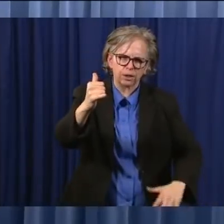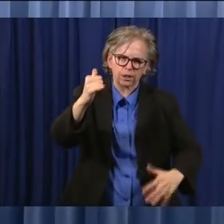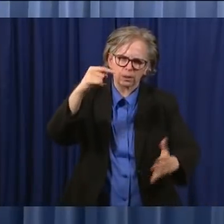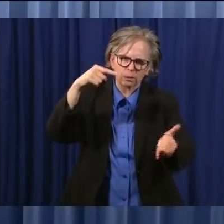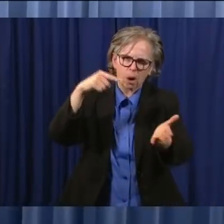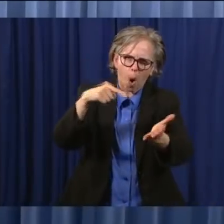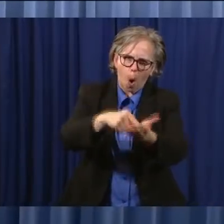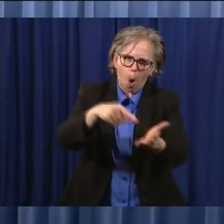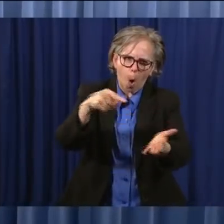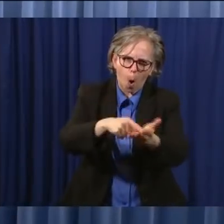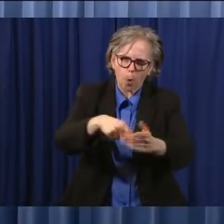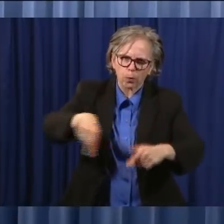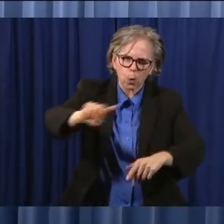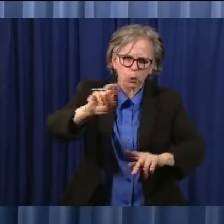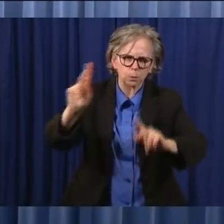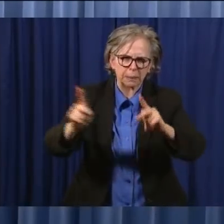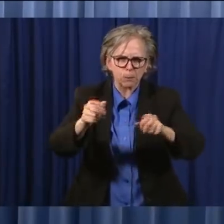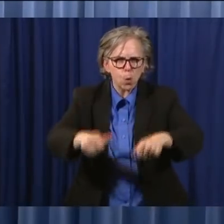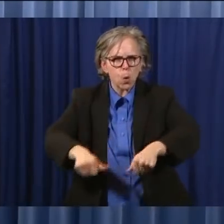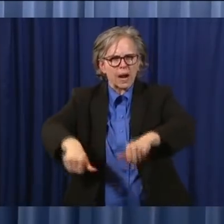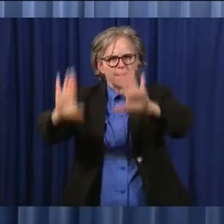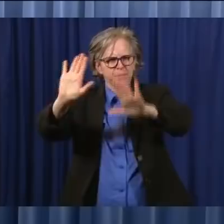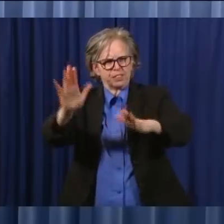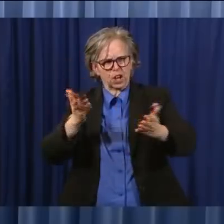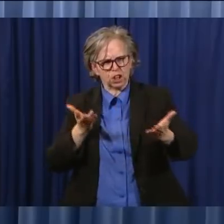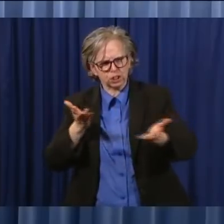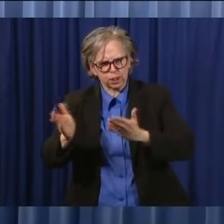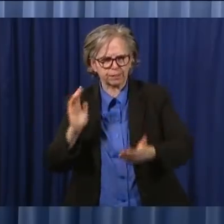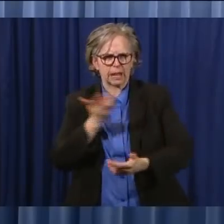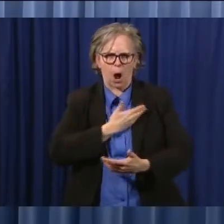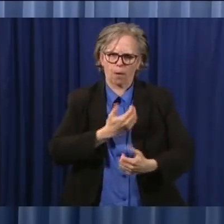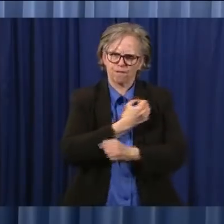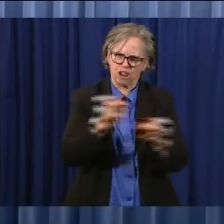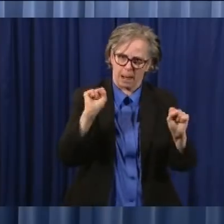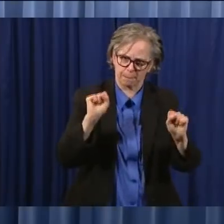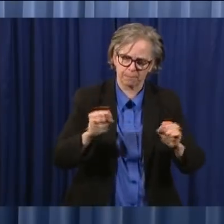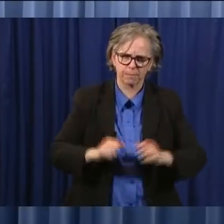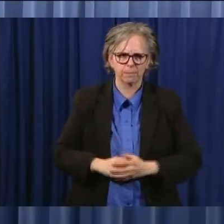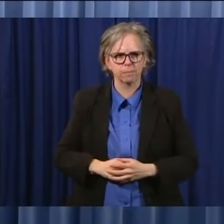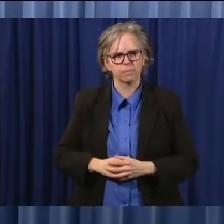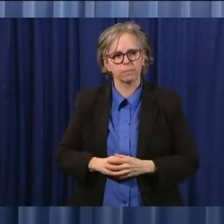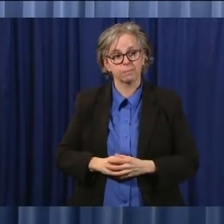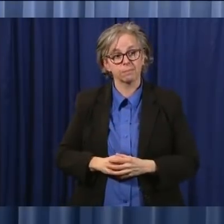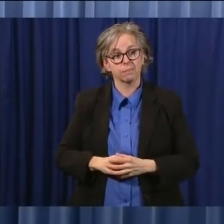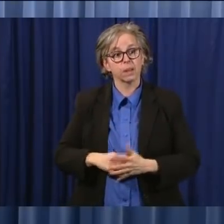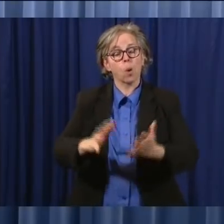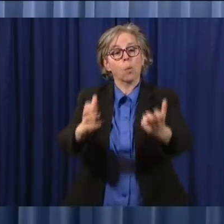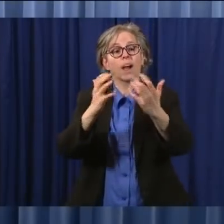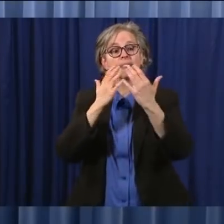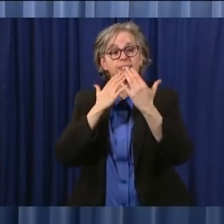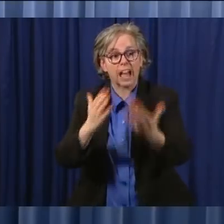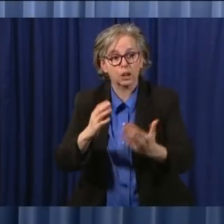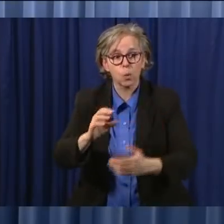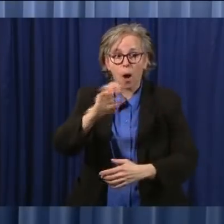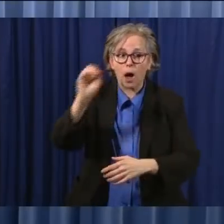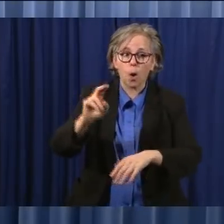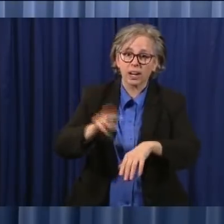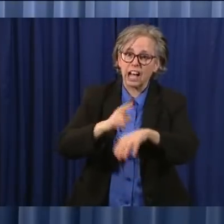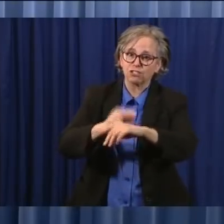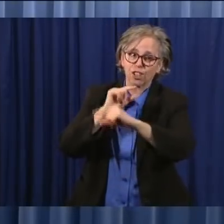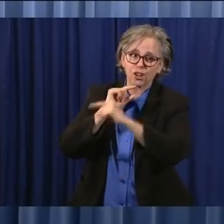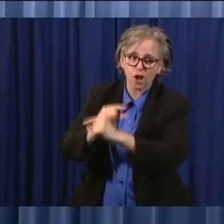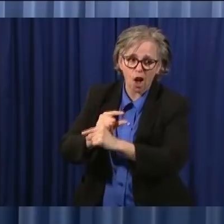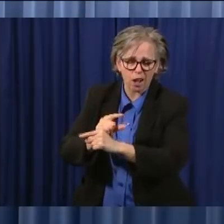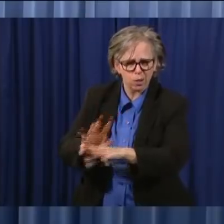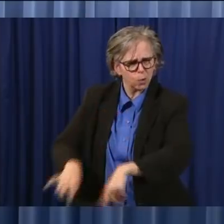End of quote. I want to thank the men and women of the Ohio National Guard who have been serving their fellow Ohioans in this time of need to help with the response